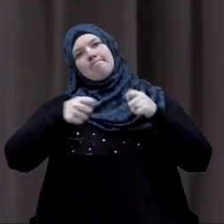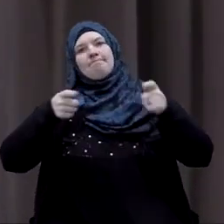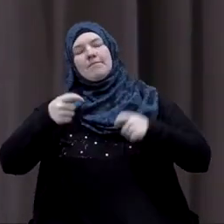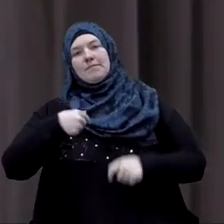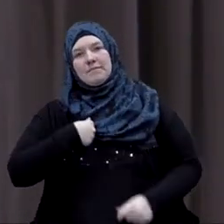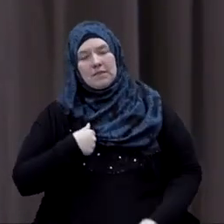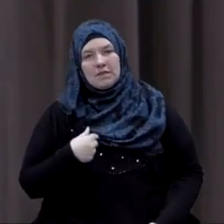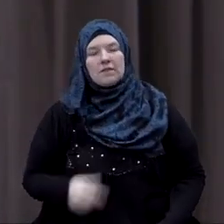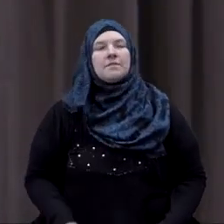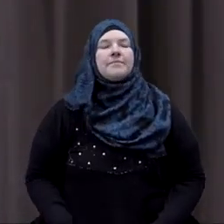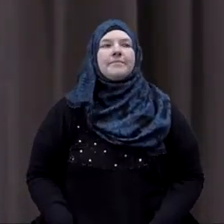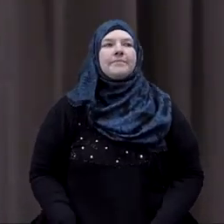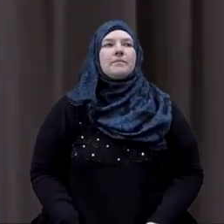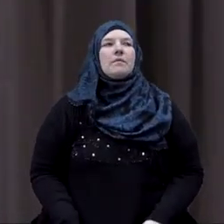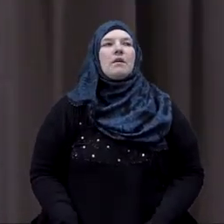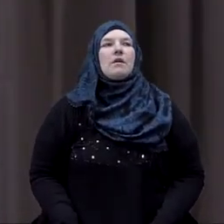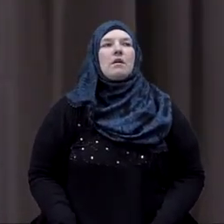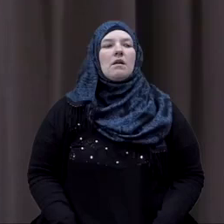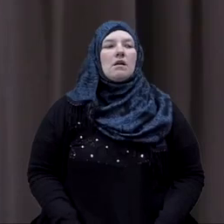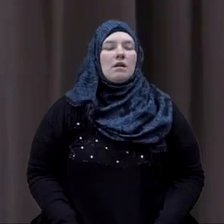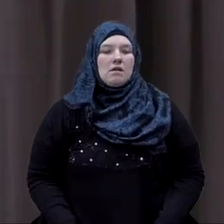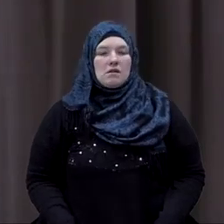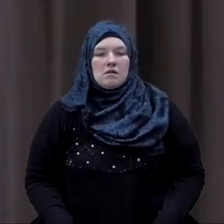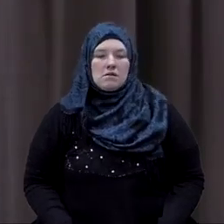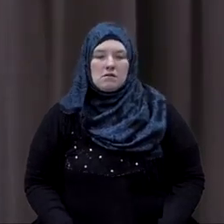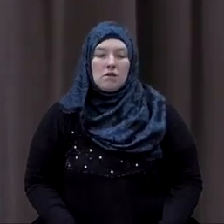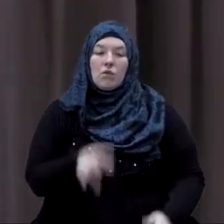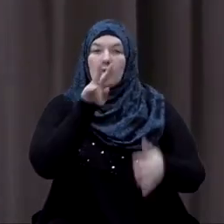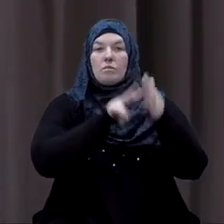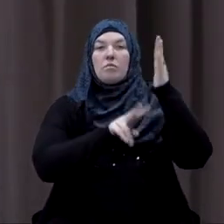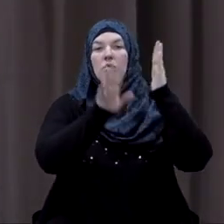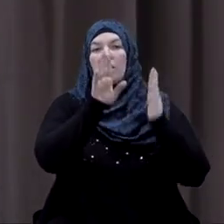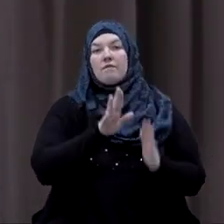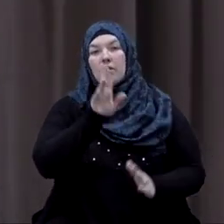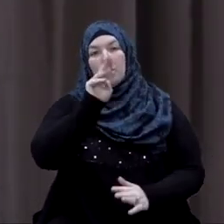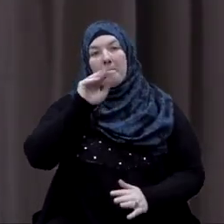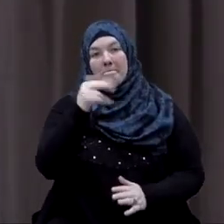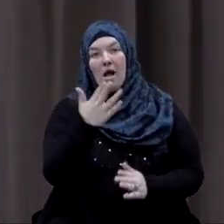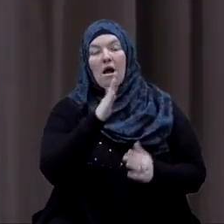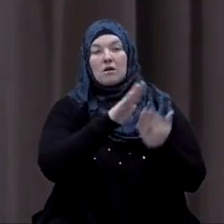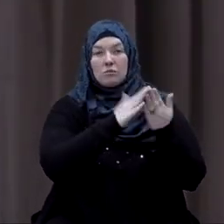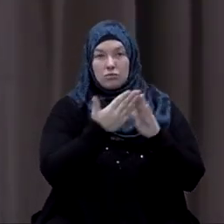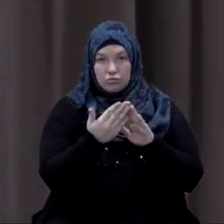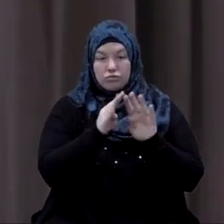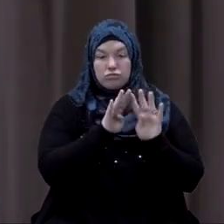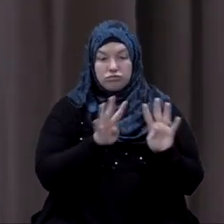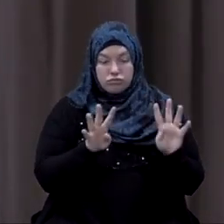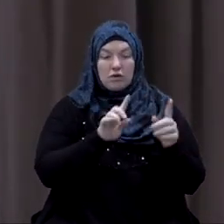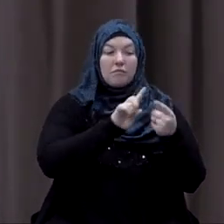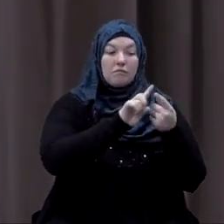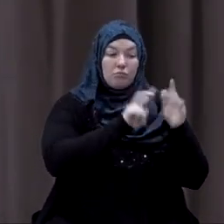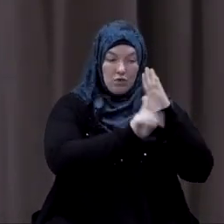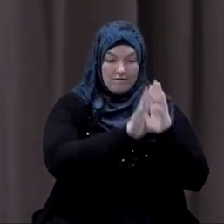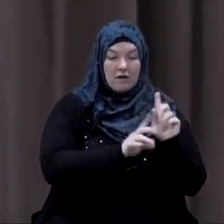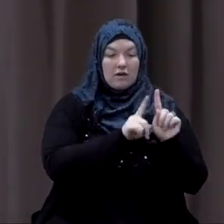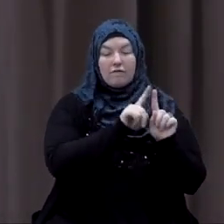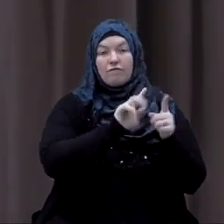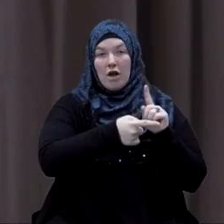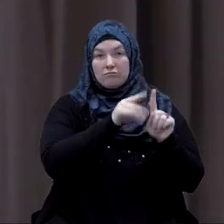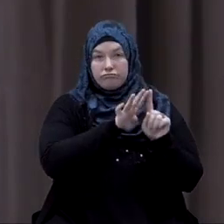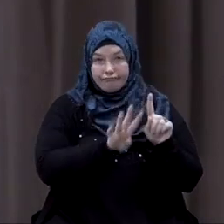to follow on the footsteps of these people, they need to listen to the companions. When the